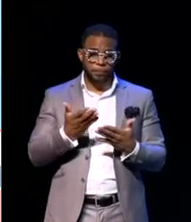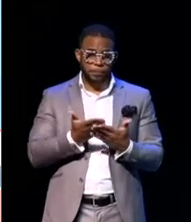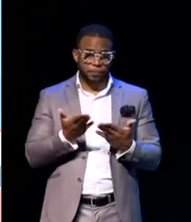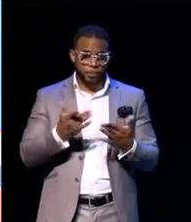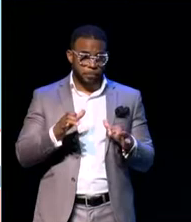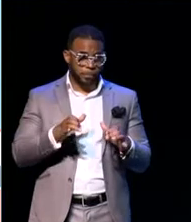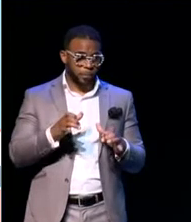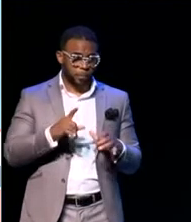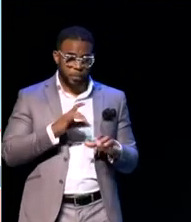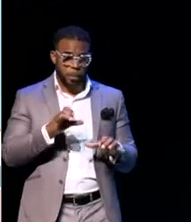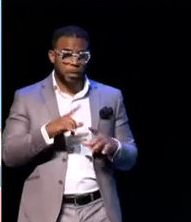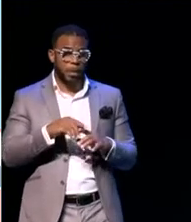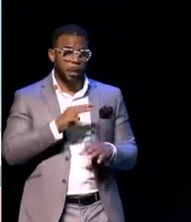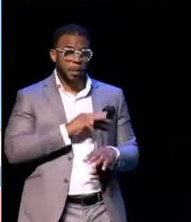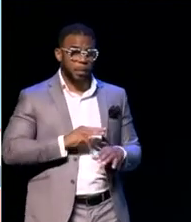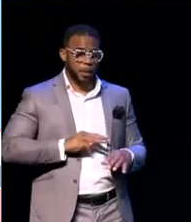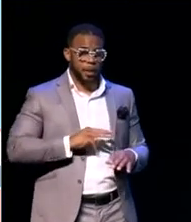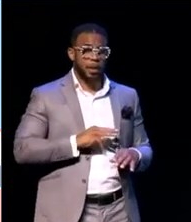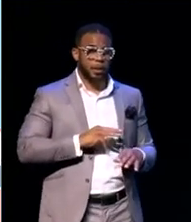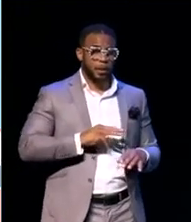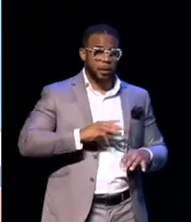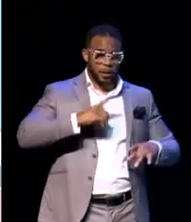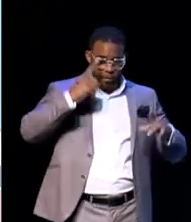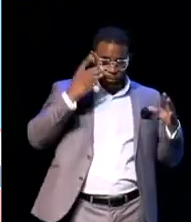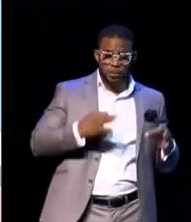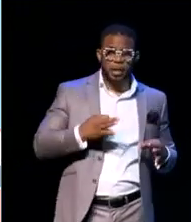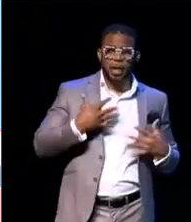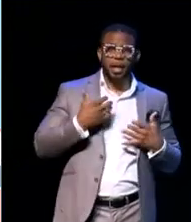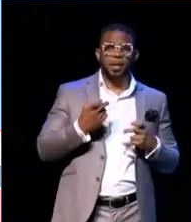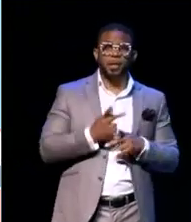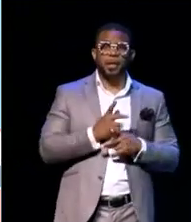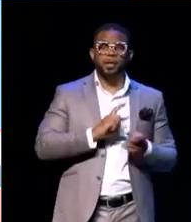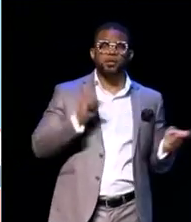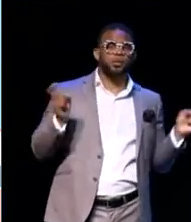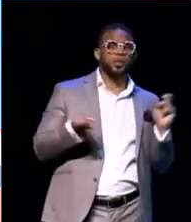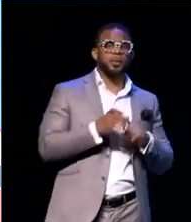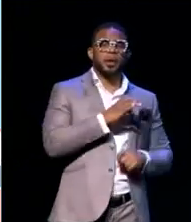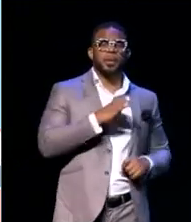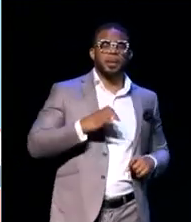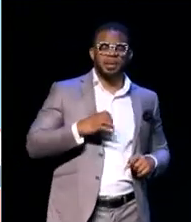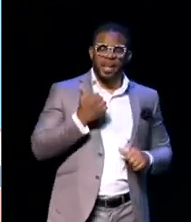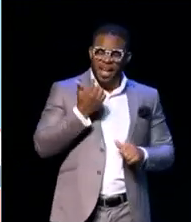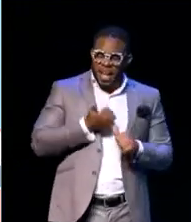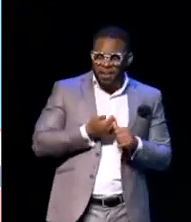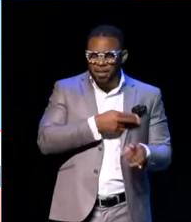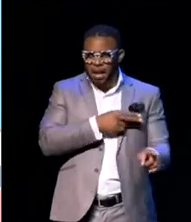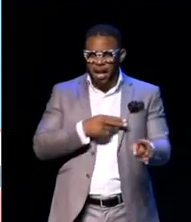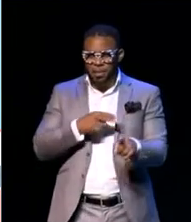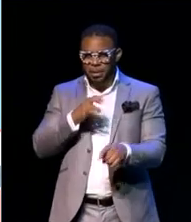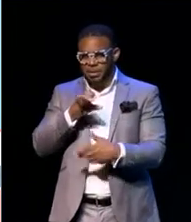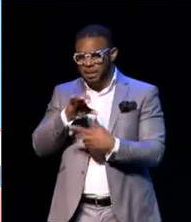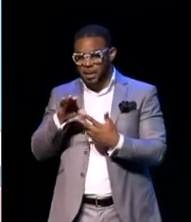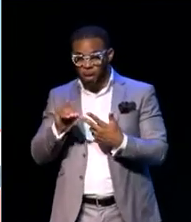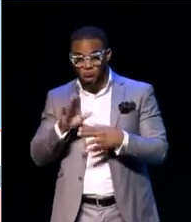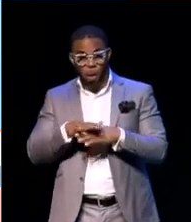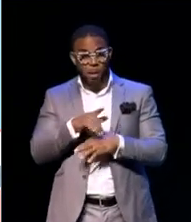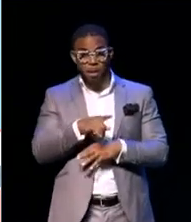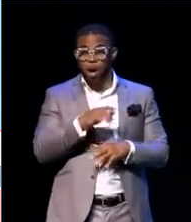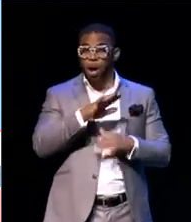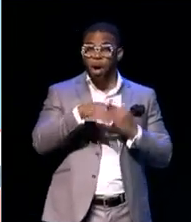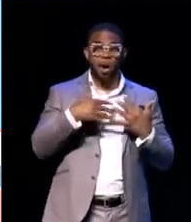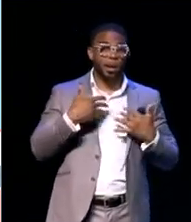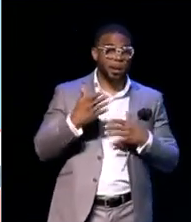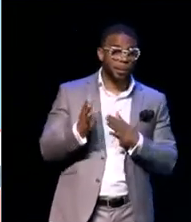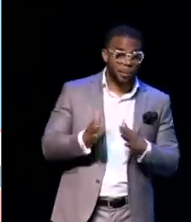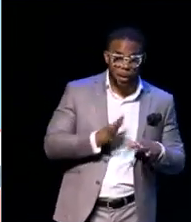done, but the mayor had commissioned a healthcare transformation commission. Every hospital CEO was on there, all the